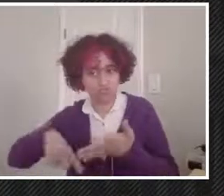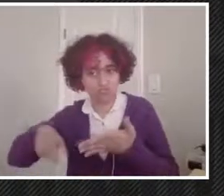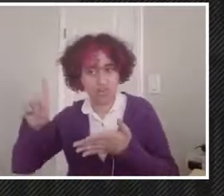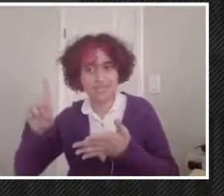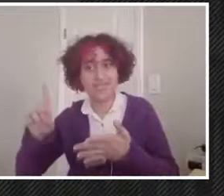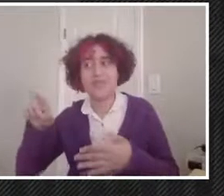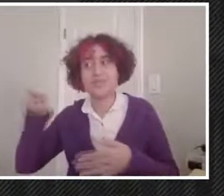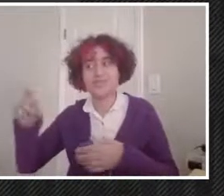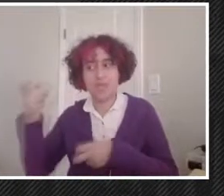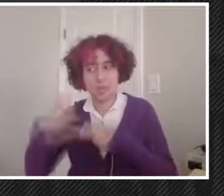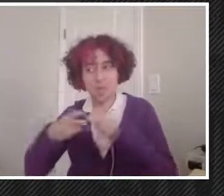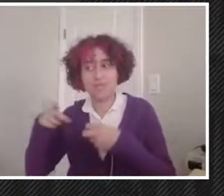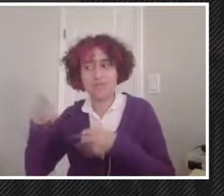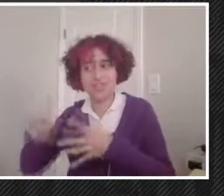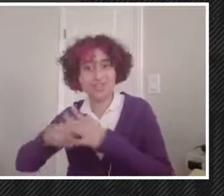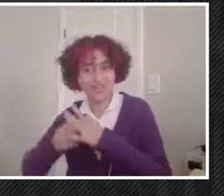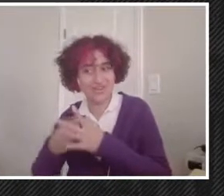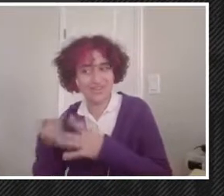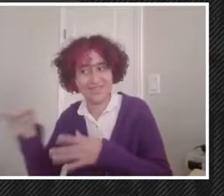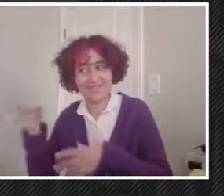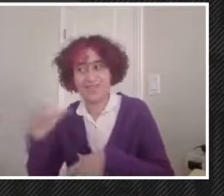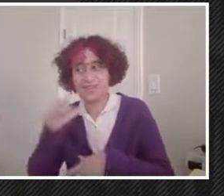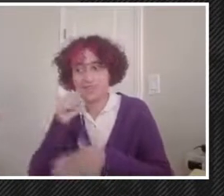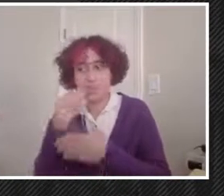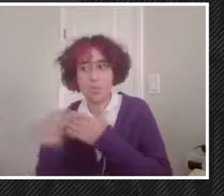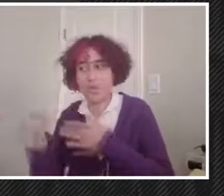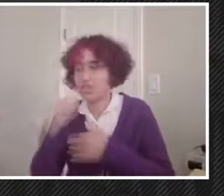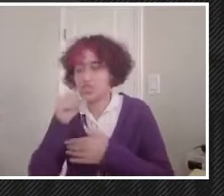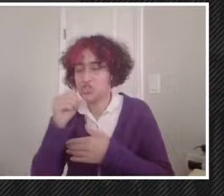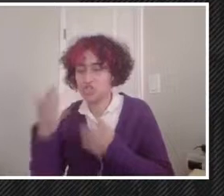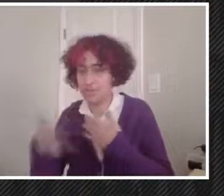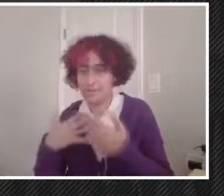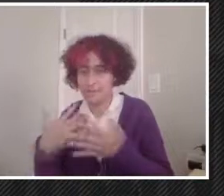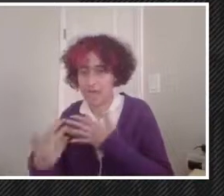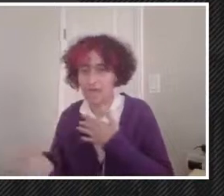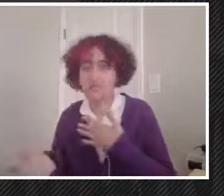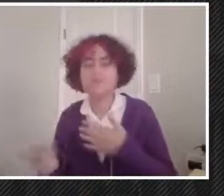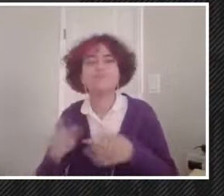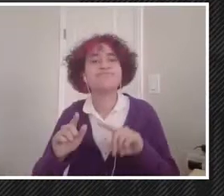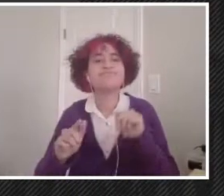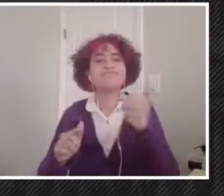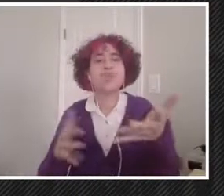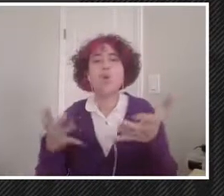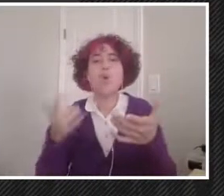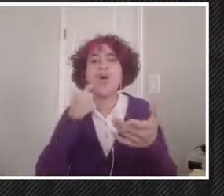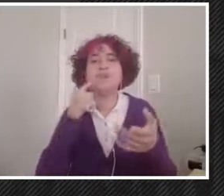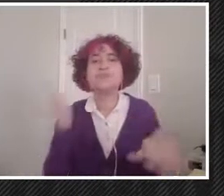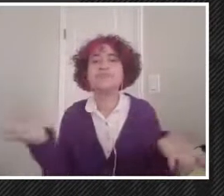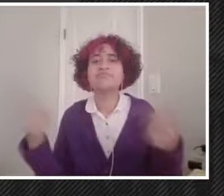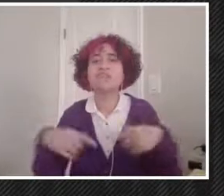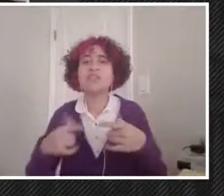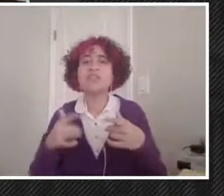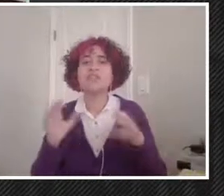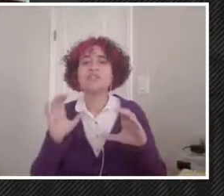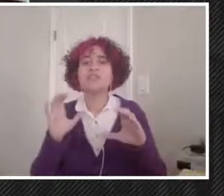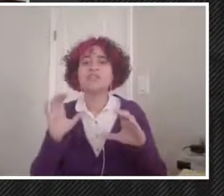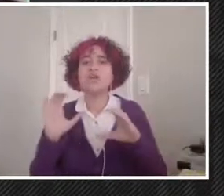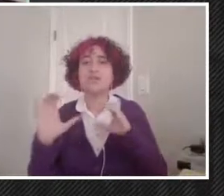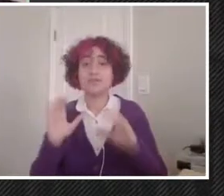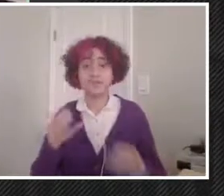themselves. Does anybody else want to jump in the conversation about reparations? Absolutely. If I can hop in right quick.